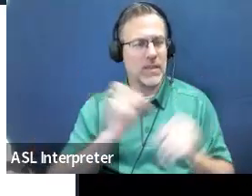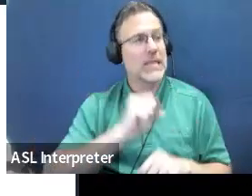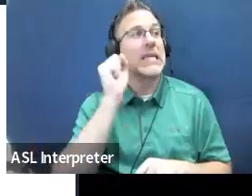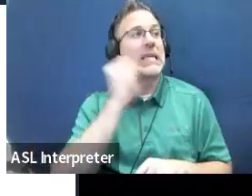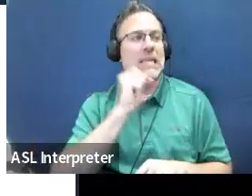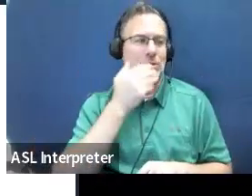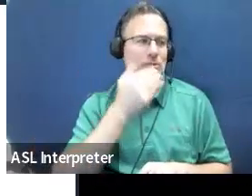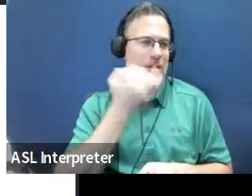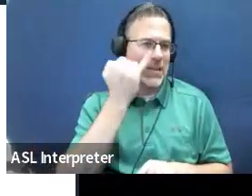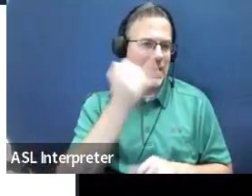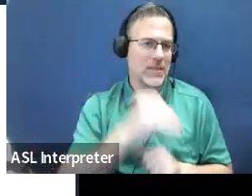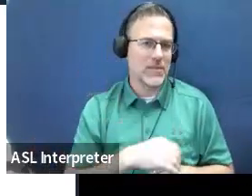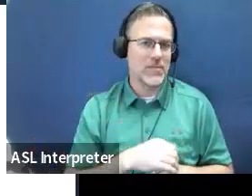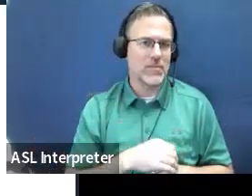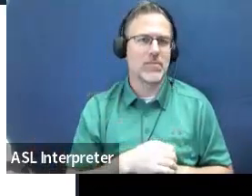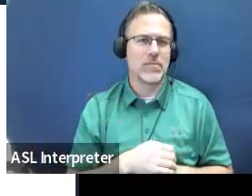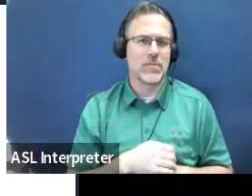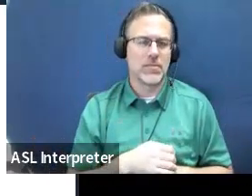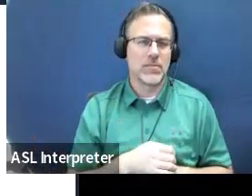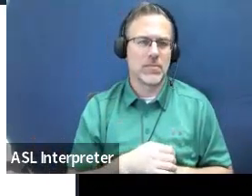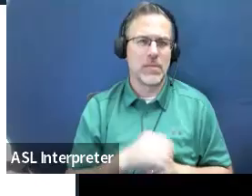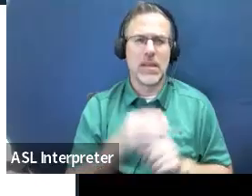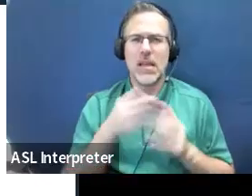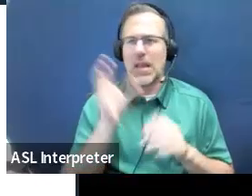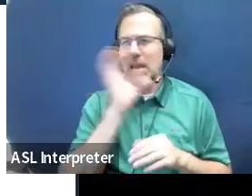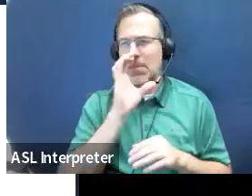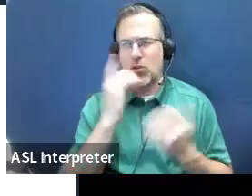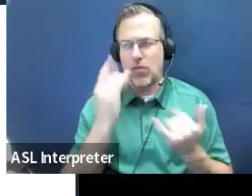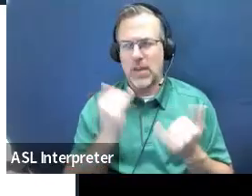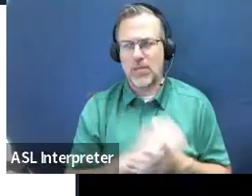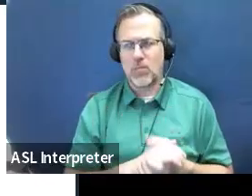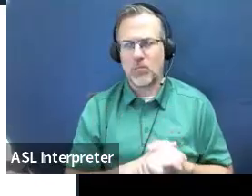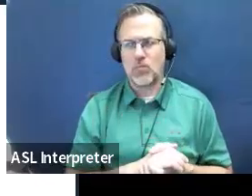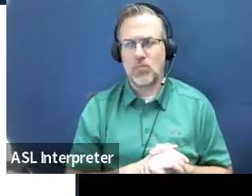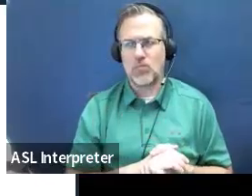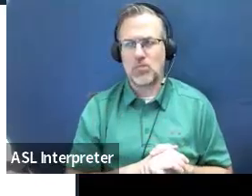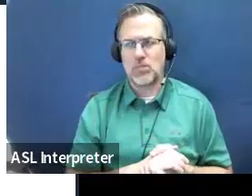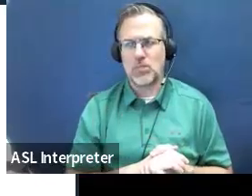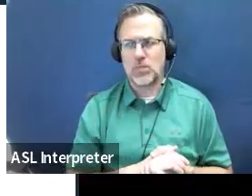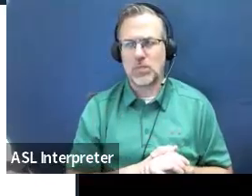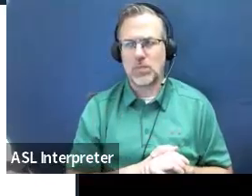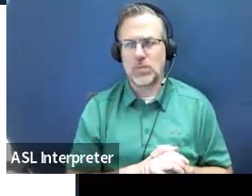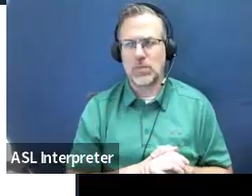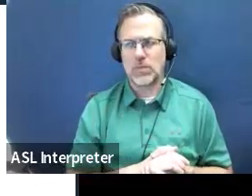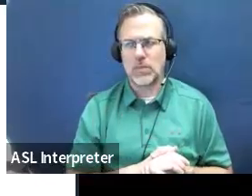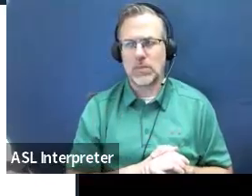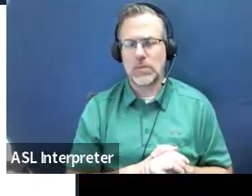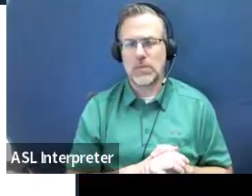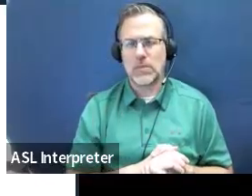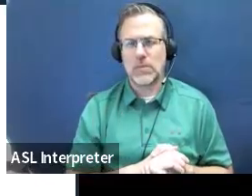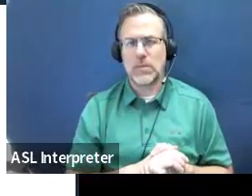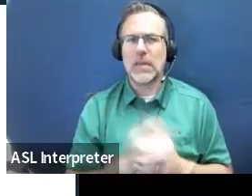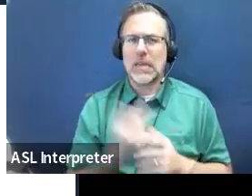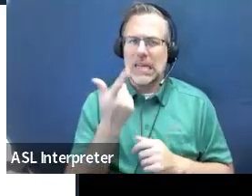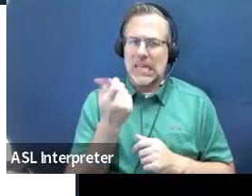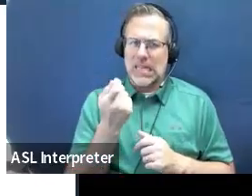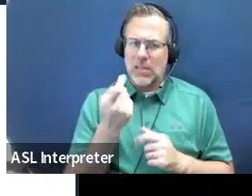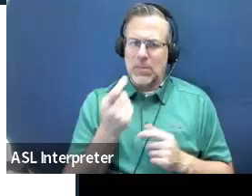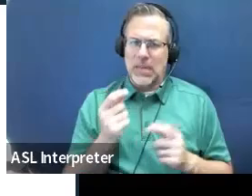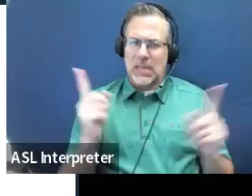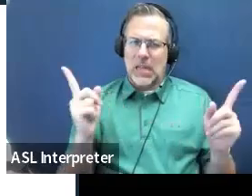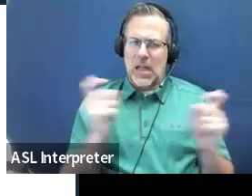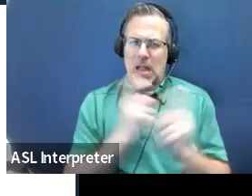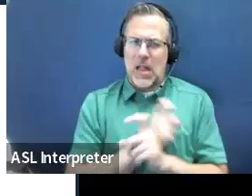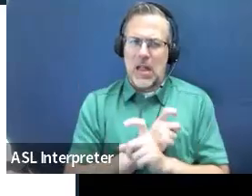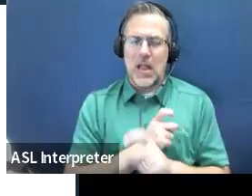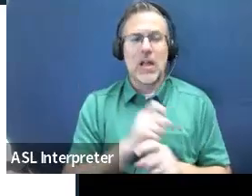absolutely. I can. Let me look right now though. Okay. They are a bit tricky because the website